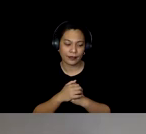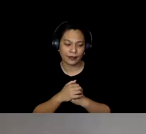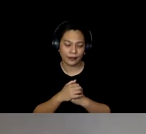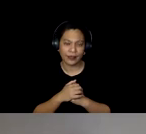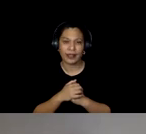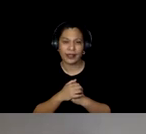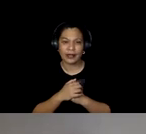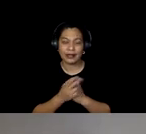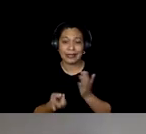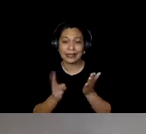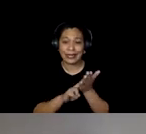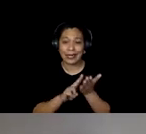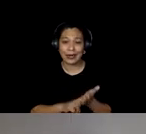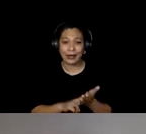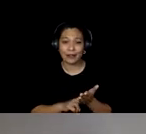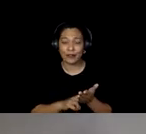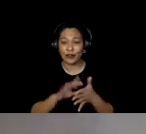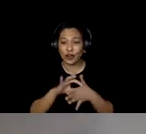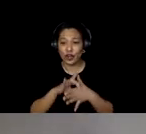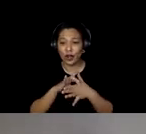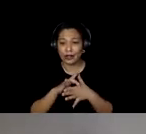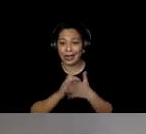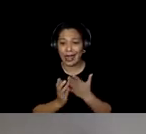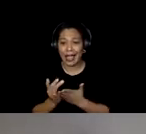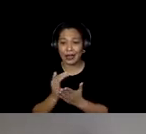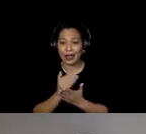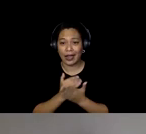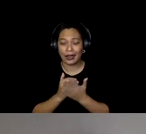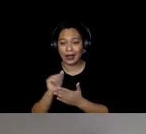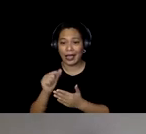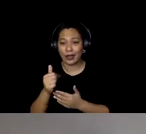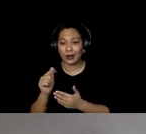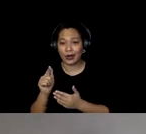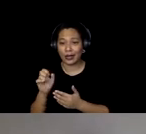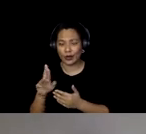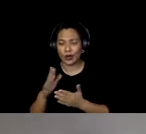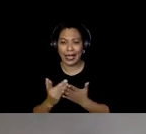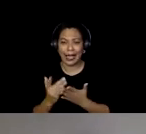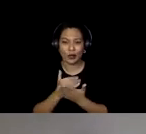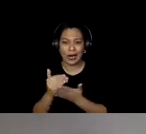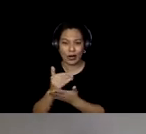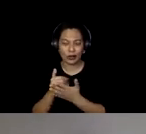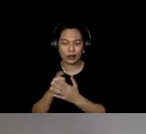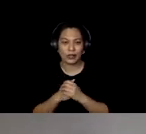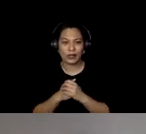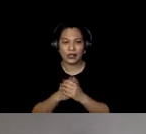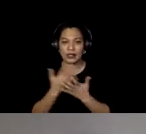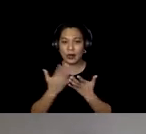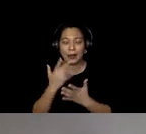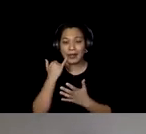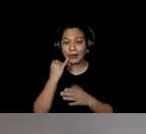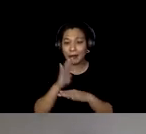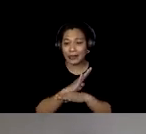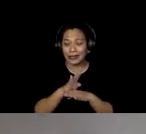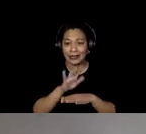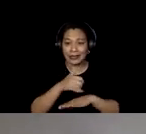content aggregators and like local business listings. So if you're an organization, sign up for Google My Business. It's